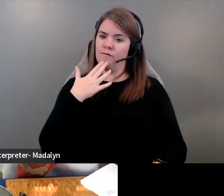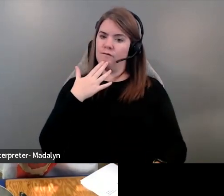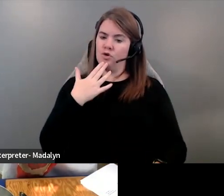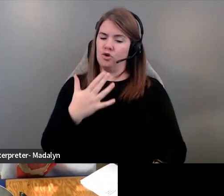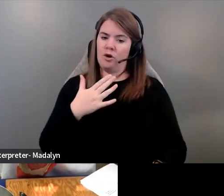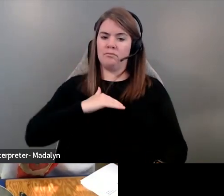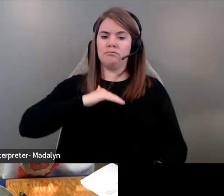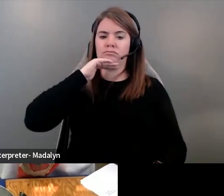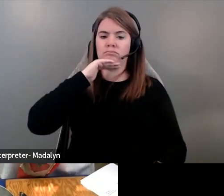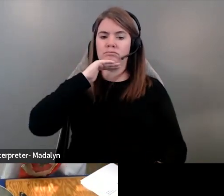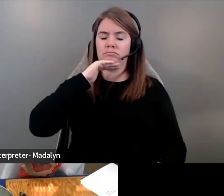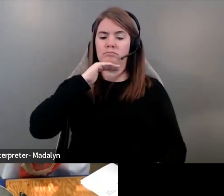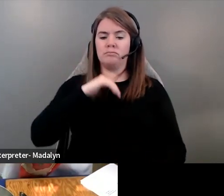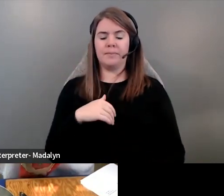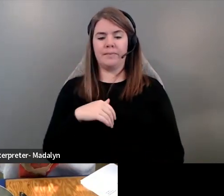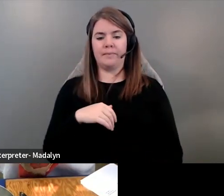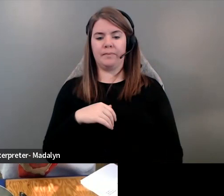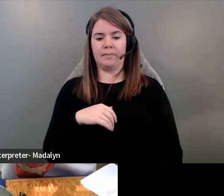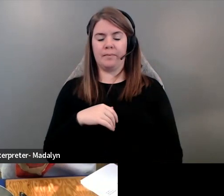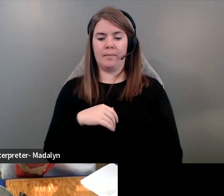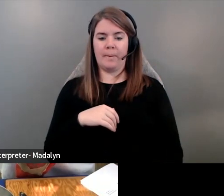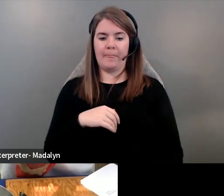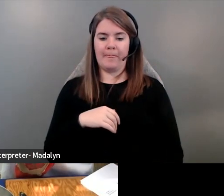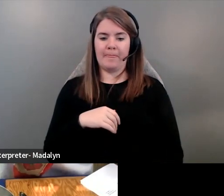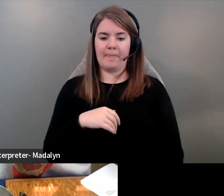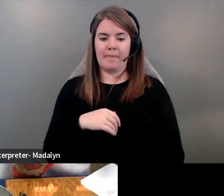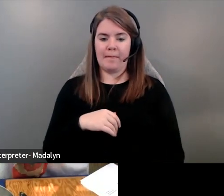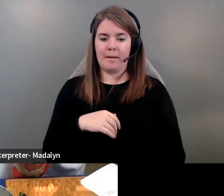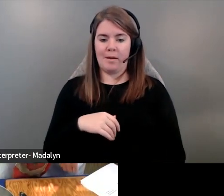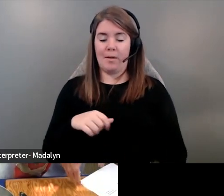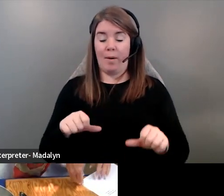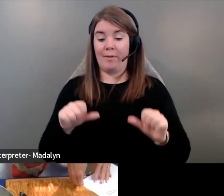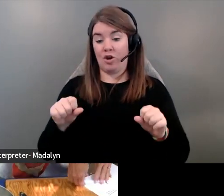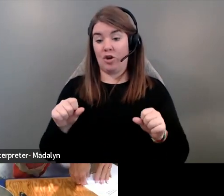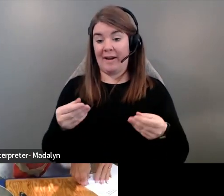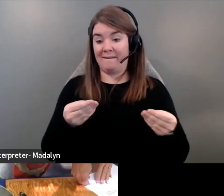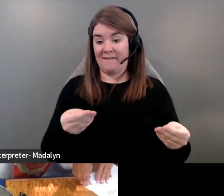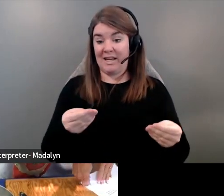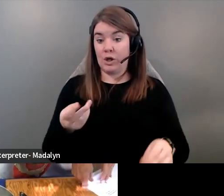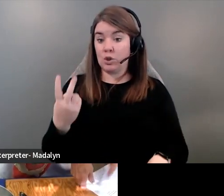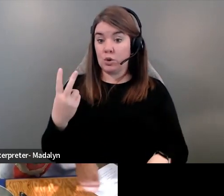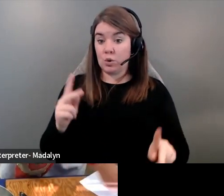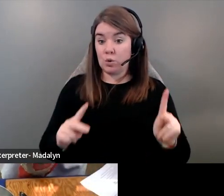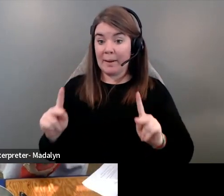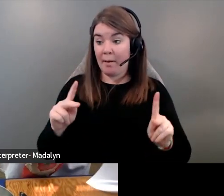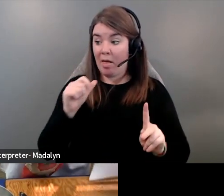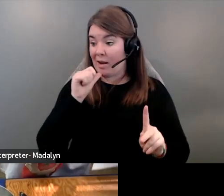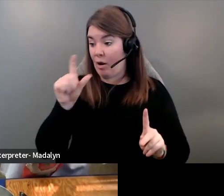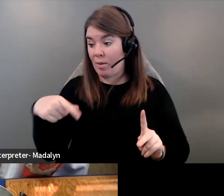calories. You just eat smaller portions, in which case it could probably feed 2 people for a week and not just 1.